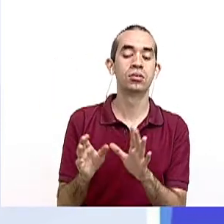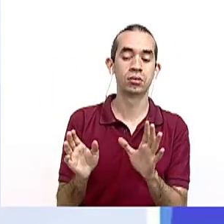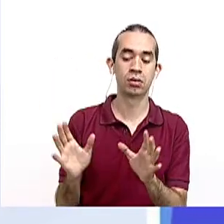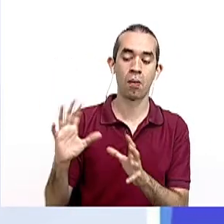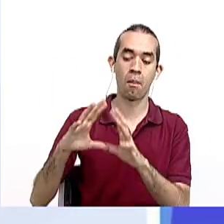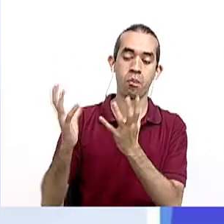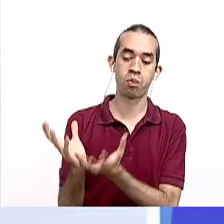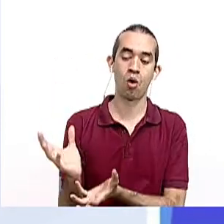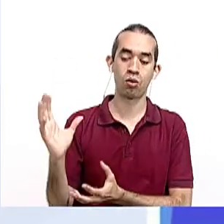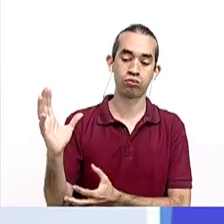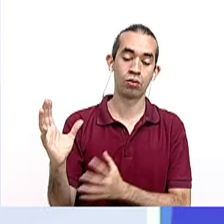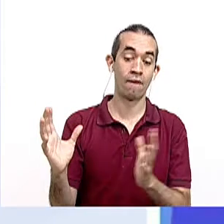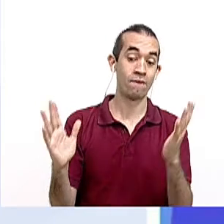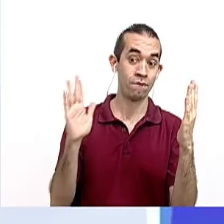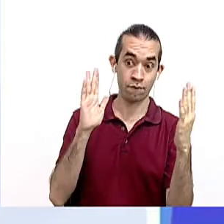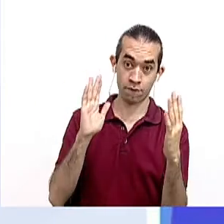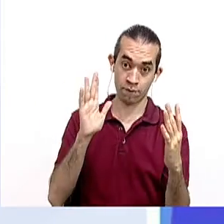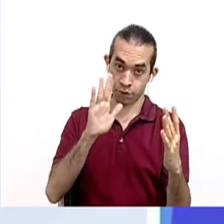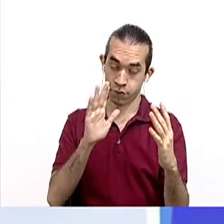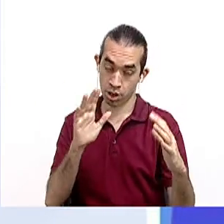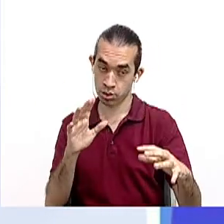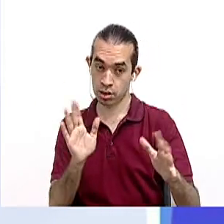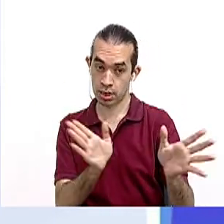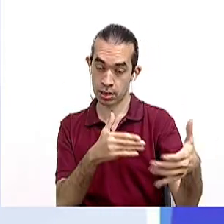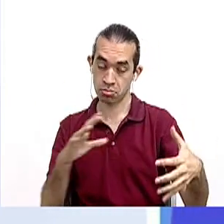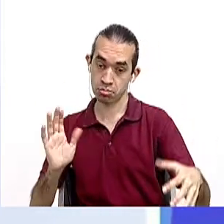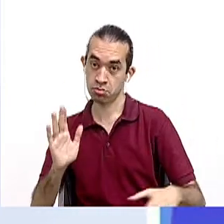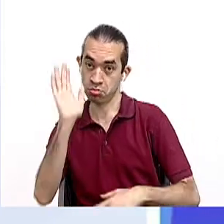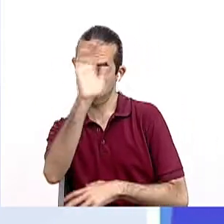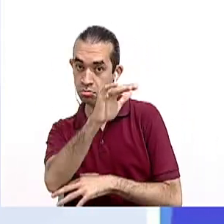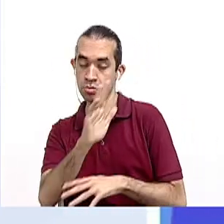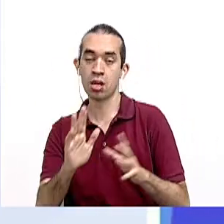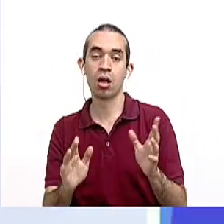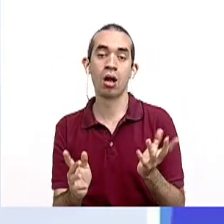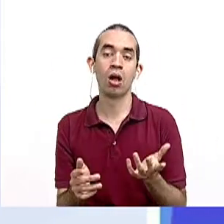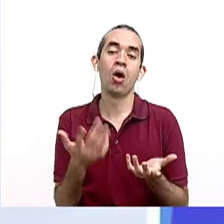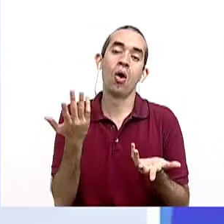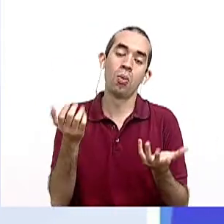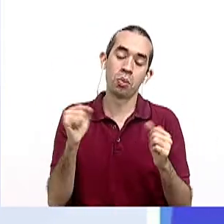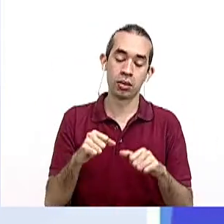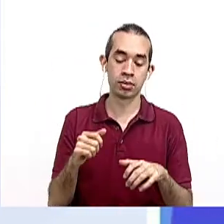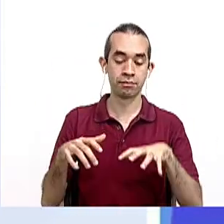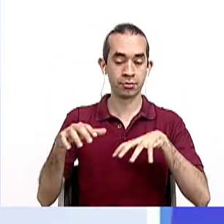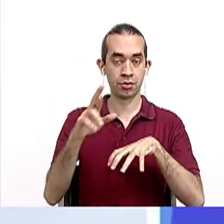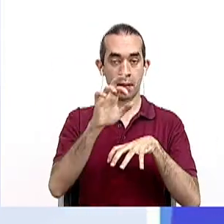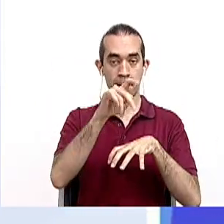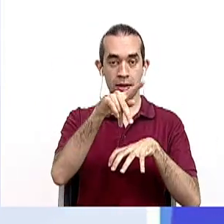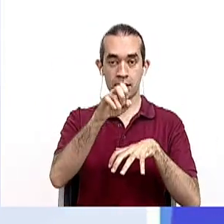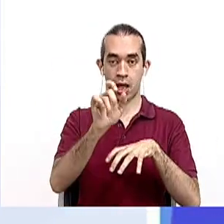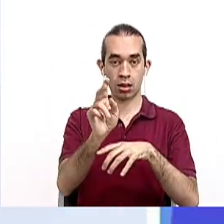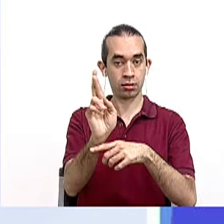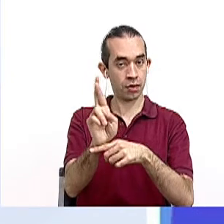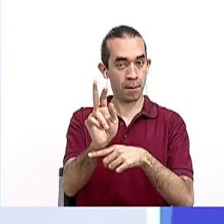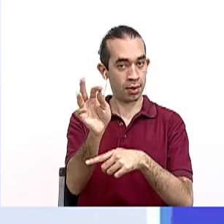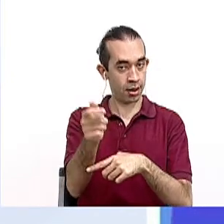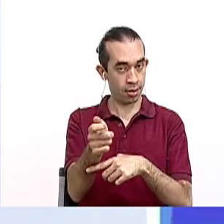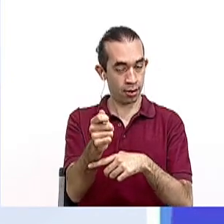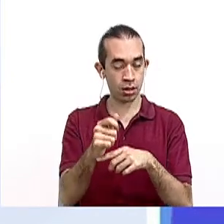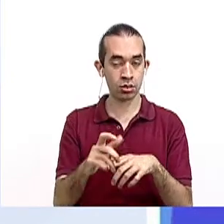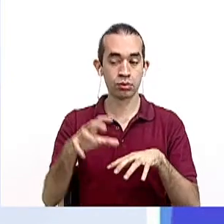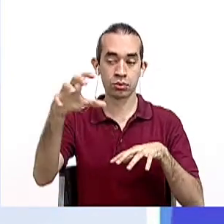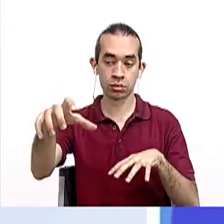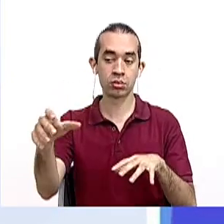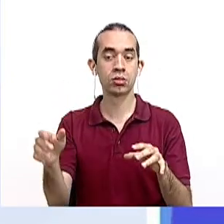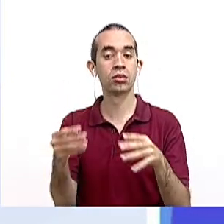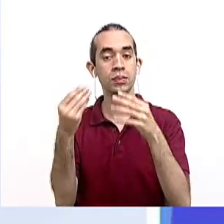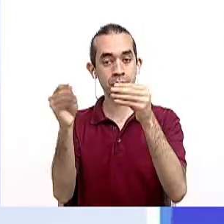say that there is a convenience store in front of Repretel. Okay, now we have